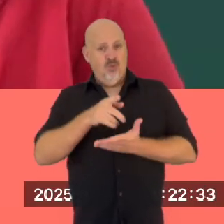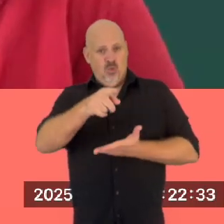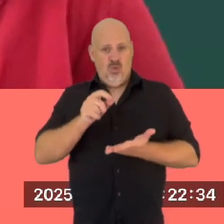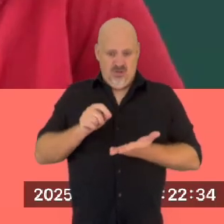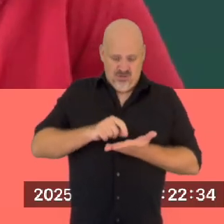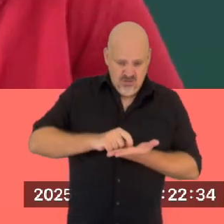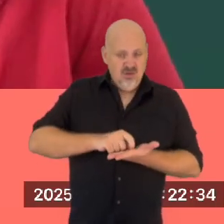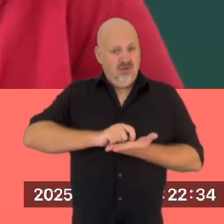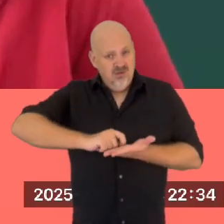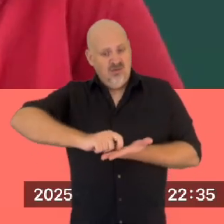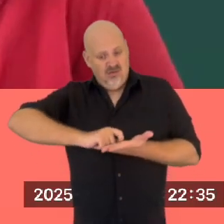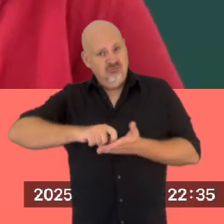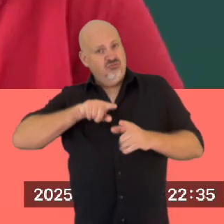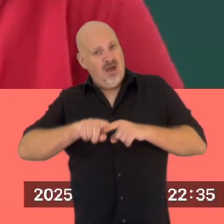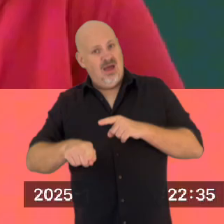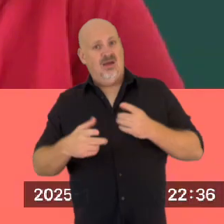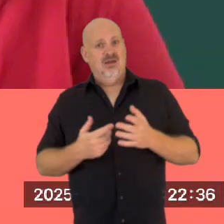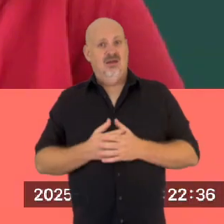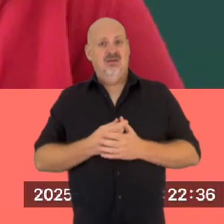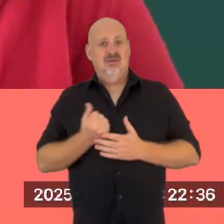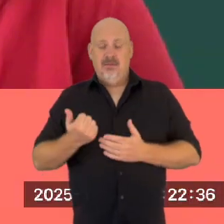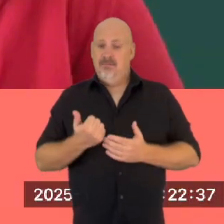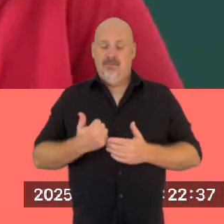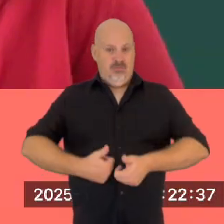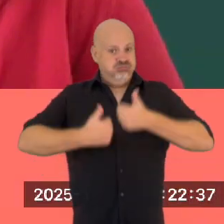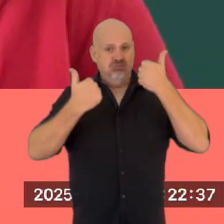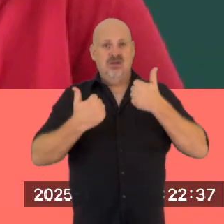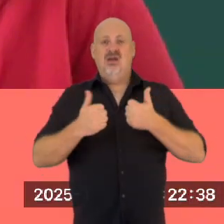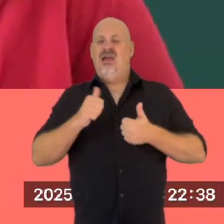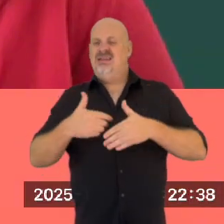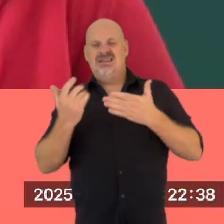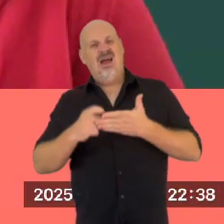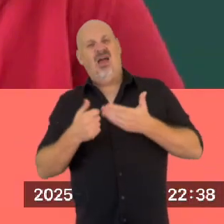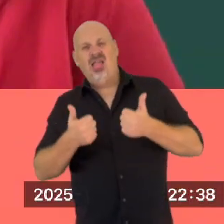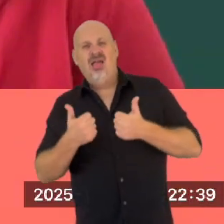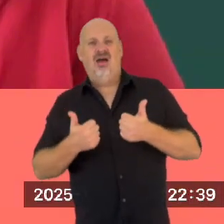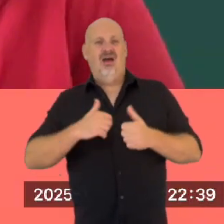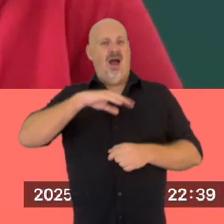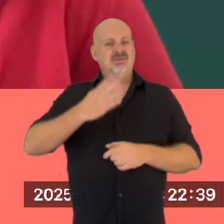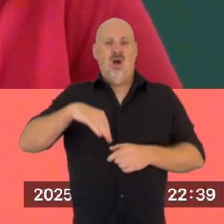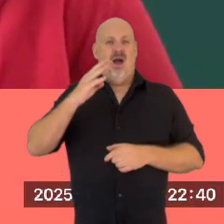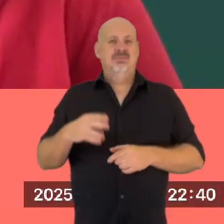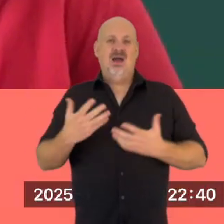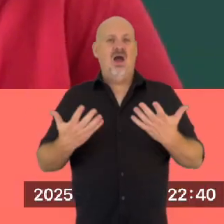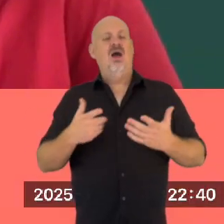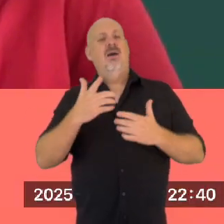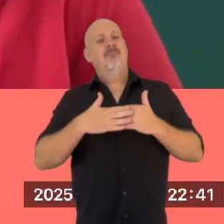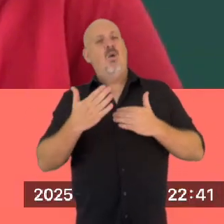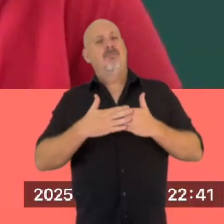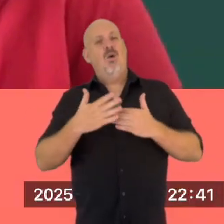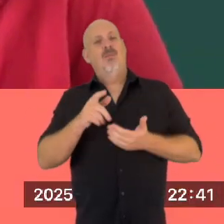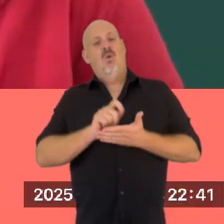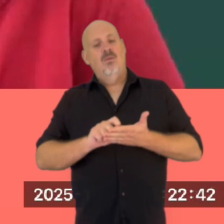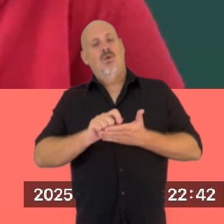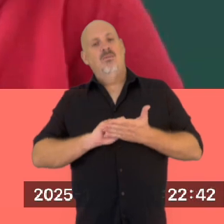about the participation of it. And some days you'll draw, some days will be better than others. But the more you do,